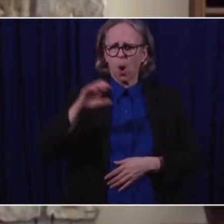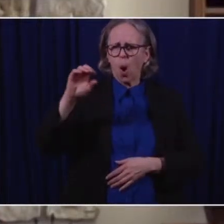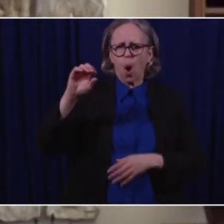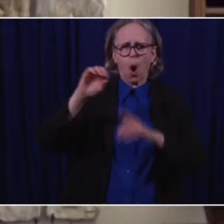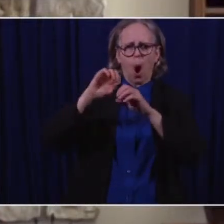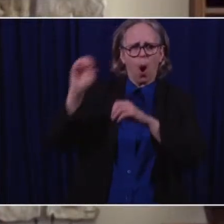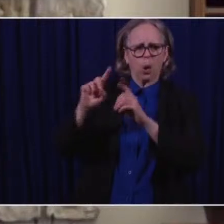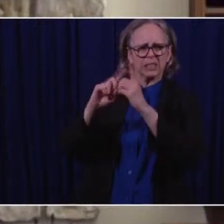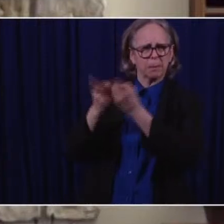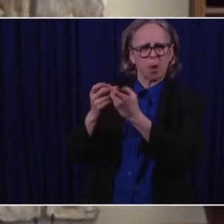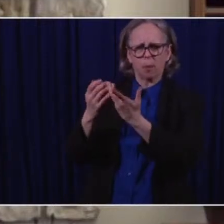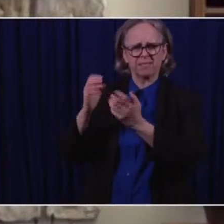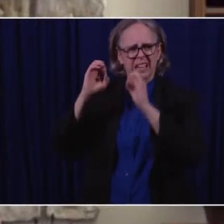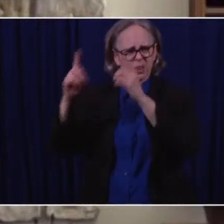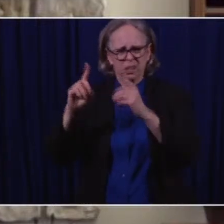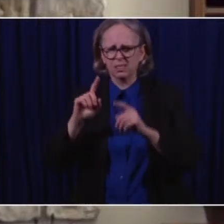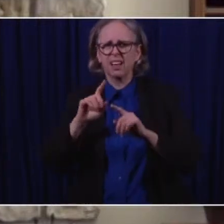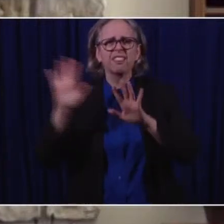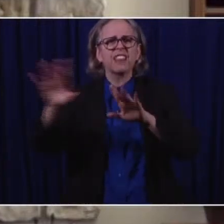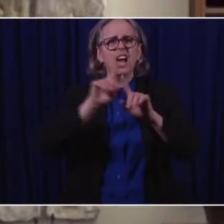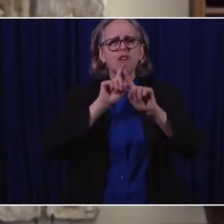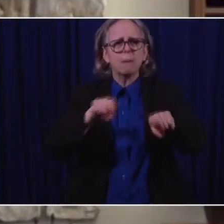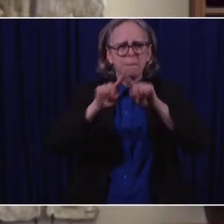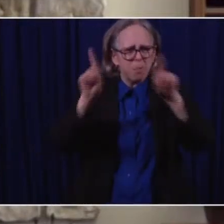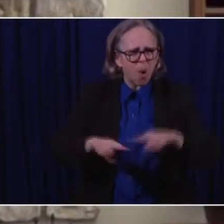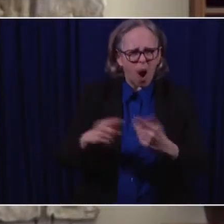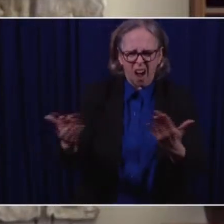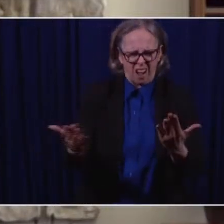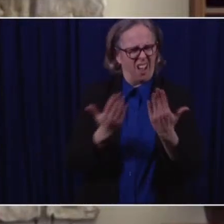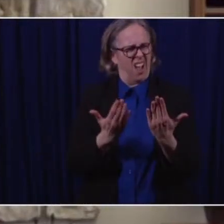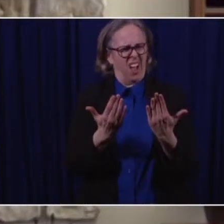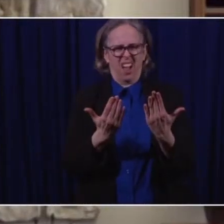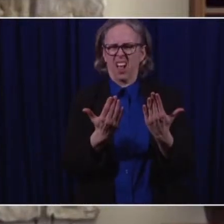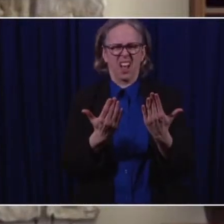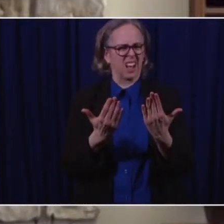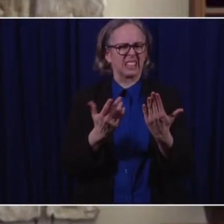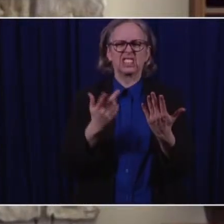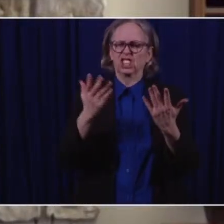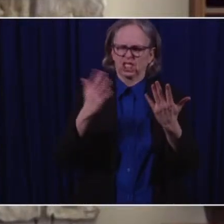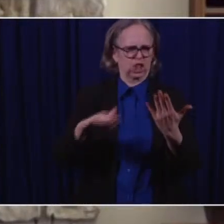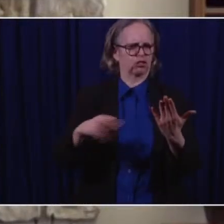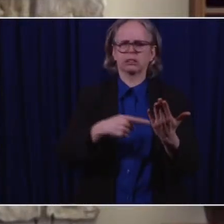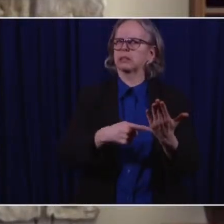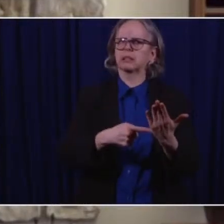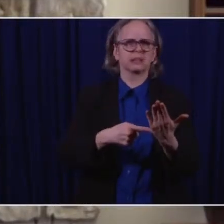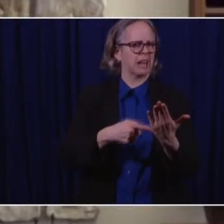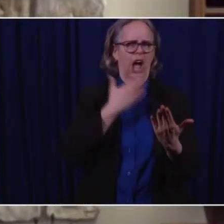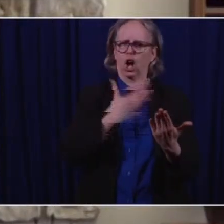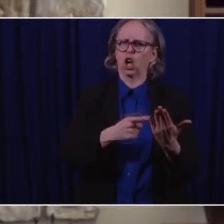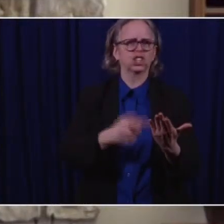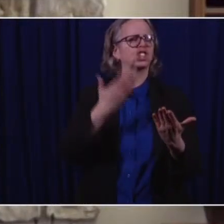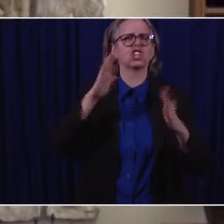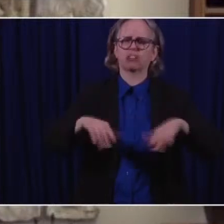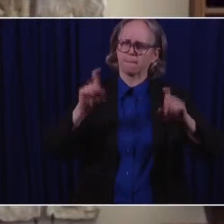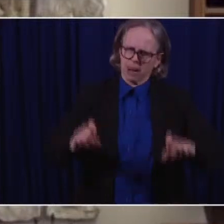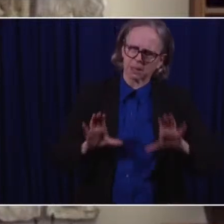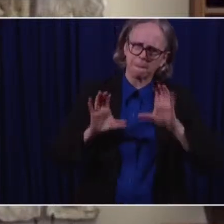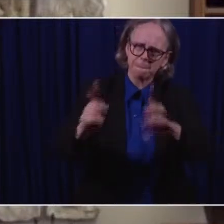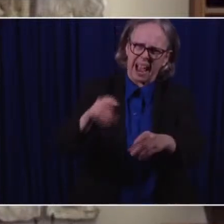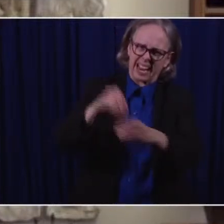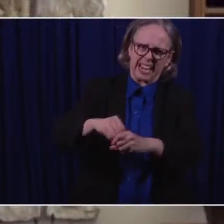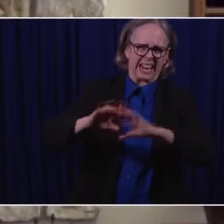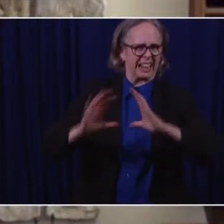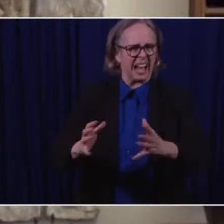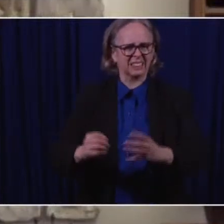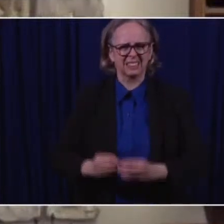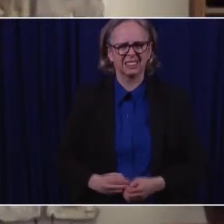consistent with what I've been hearing from parents, we've been hearing from educators, that there are some kids who do